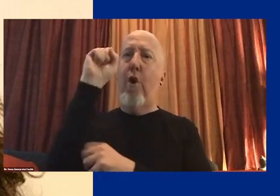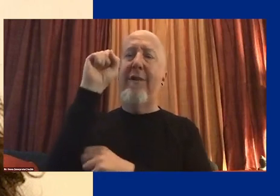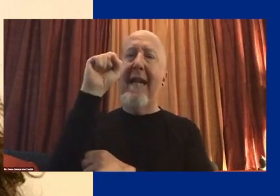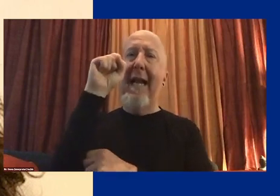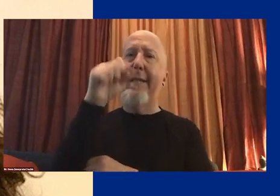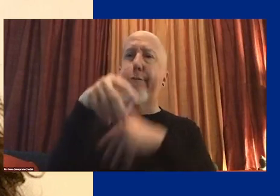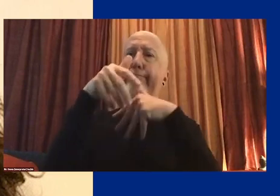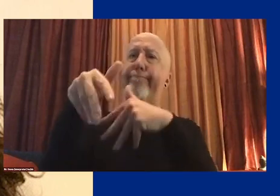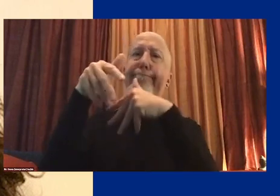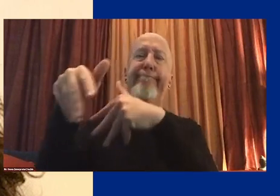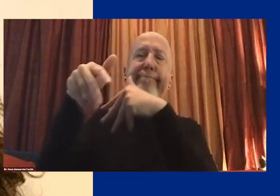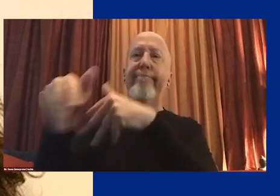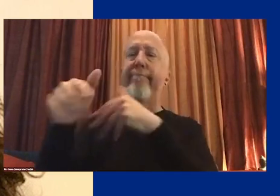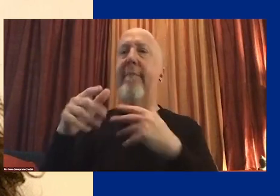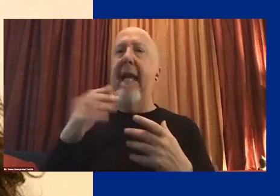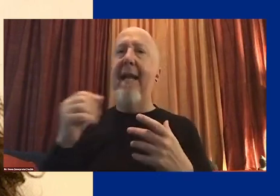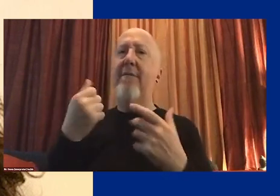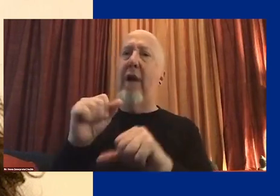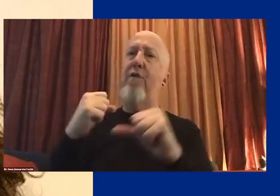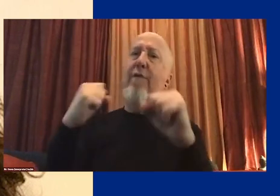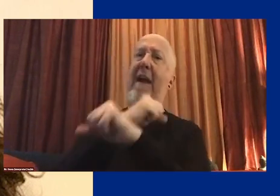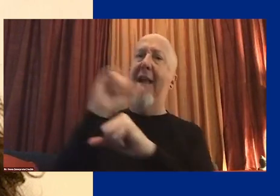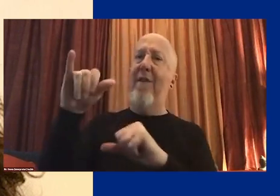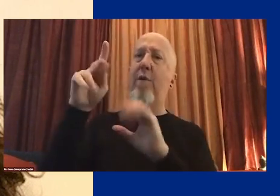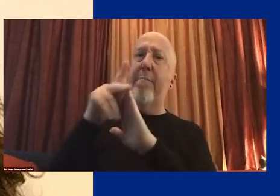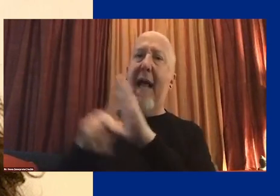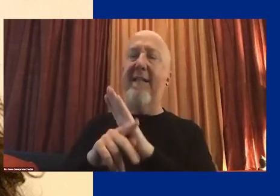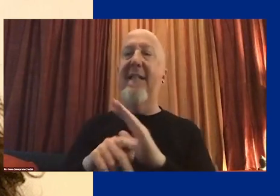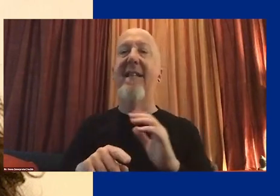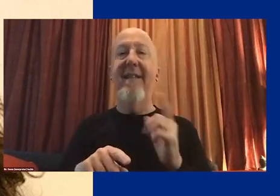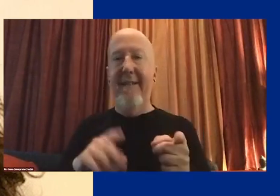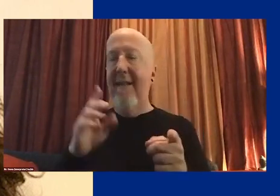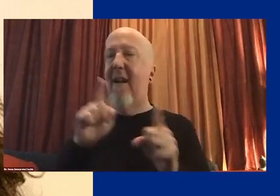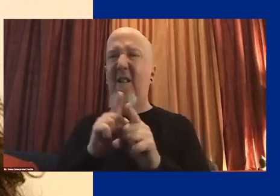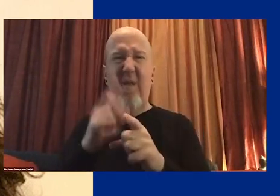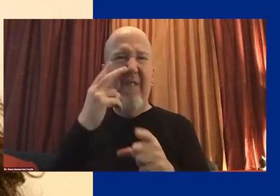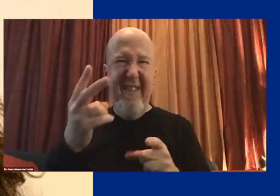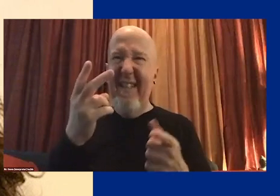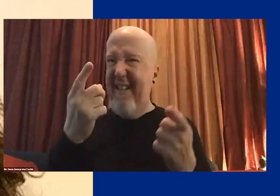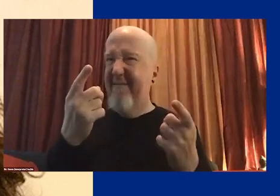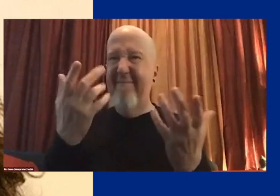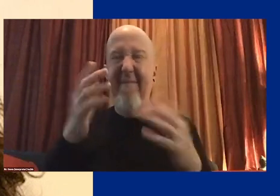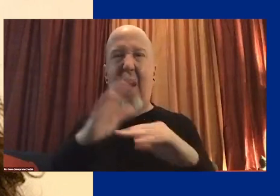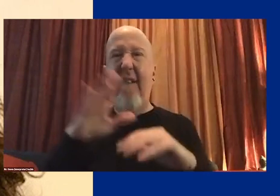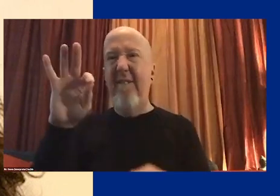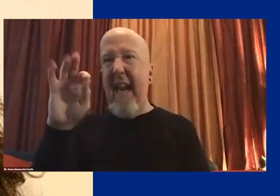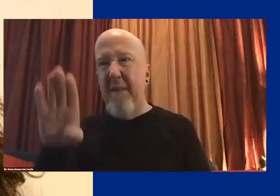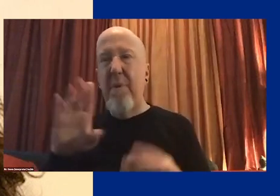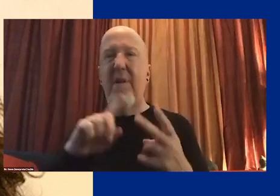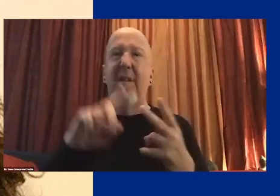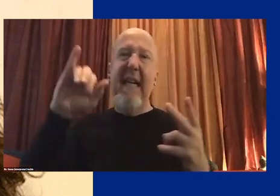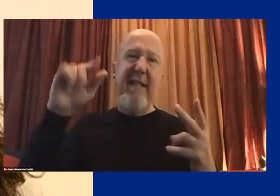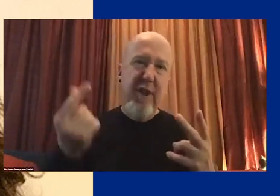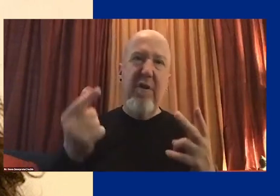a lot of noise and fighting those. And you will see that on social media, and you can be part of